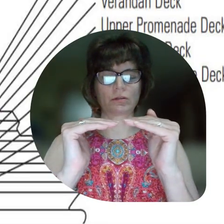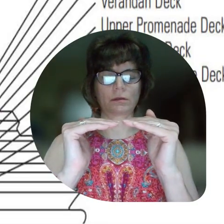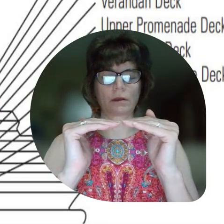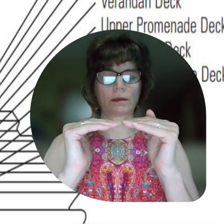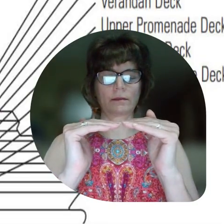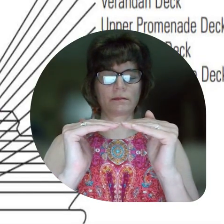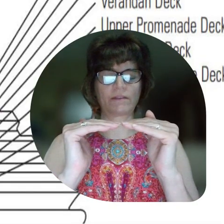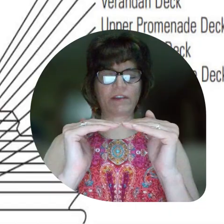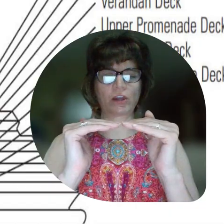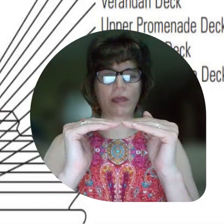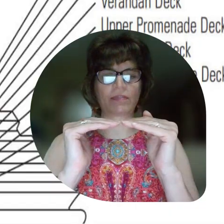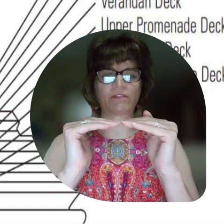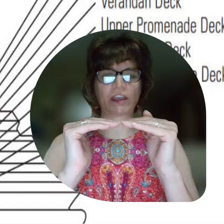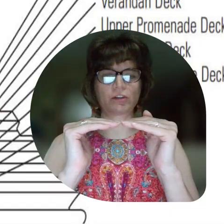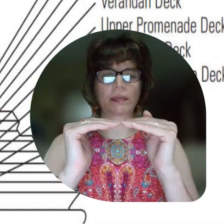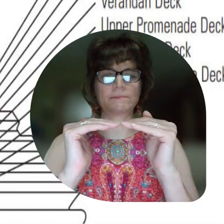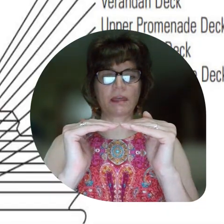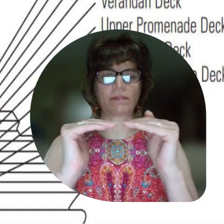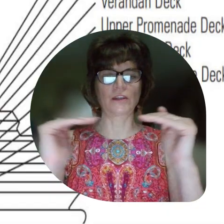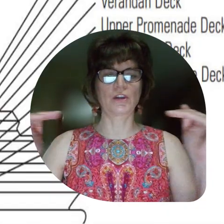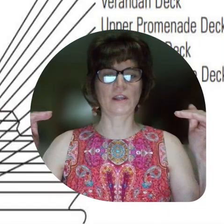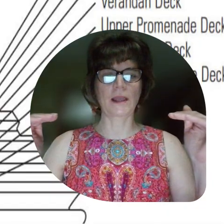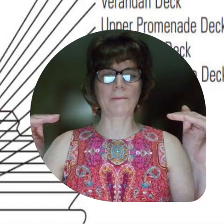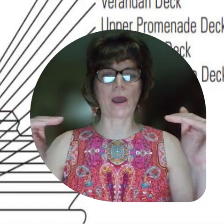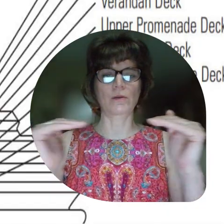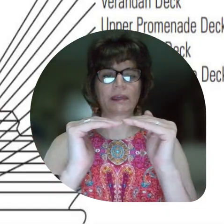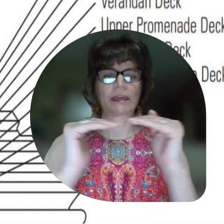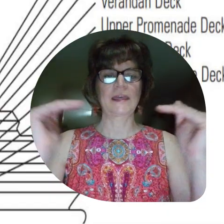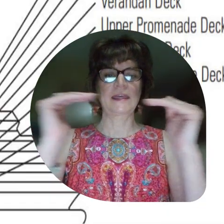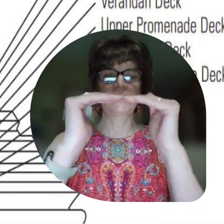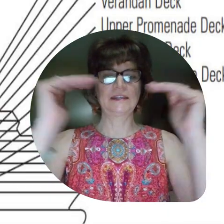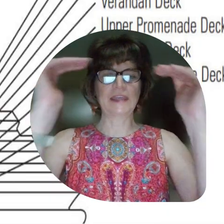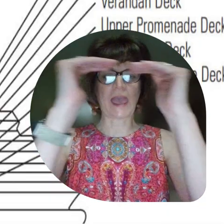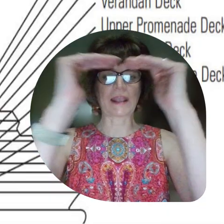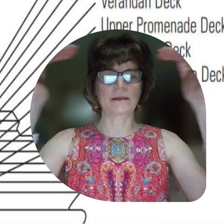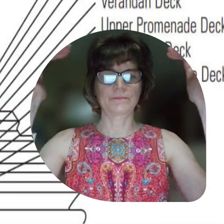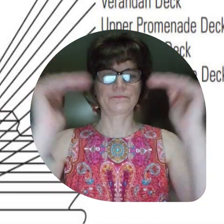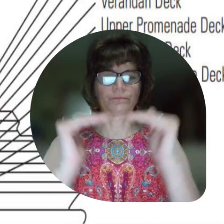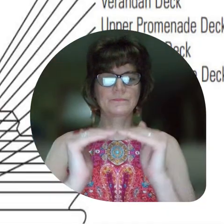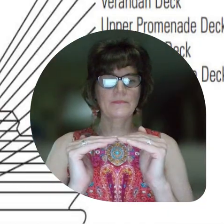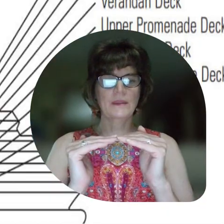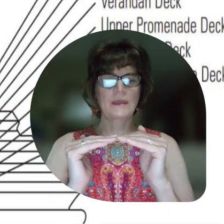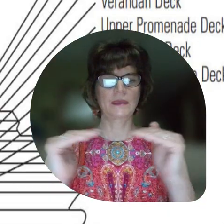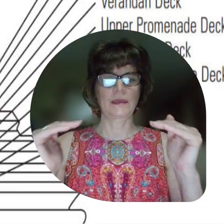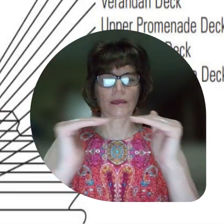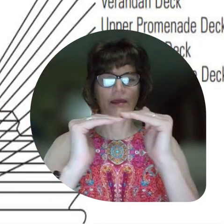touch the finger at the fingertip, and then you're going to come out. Deck.